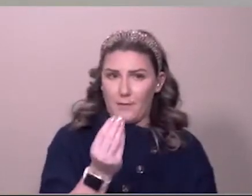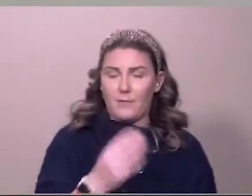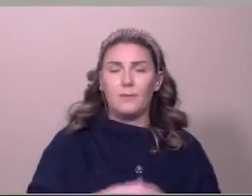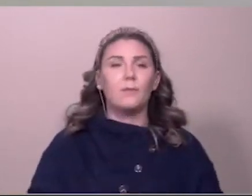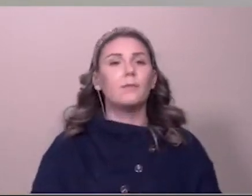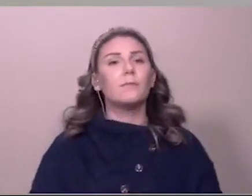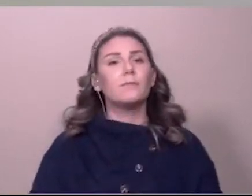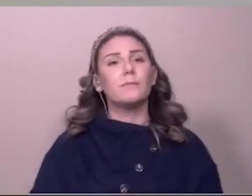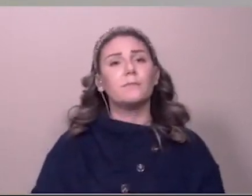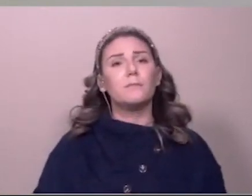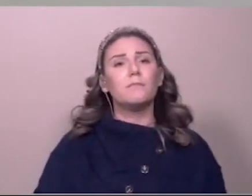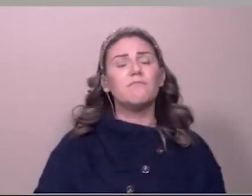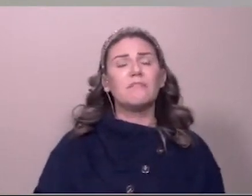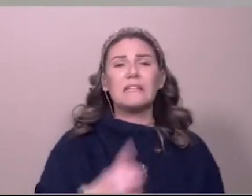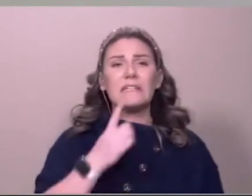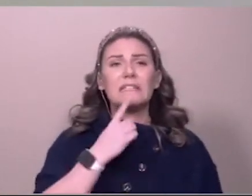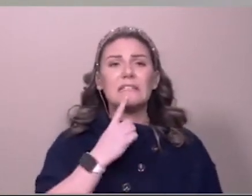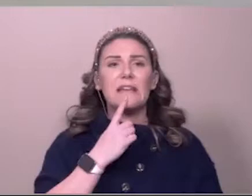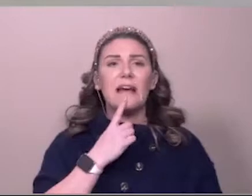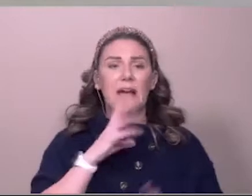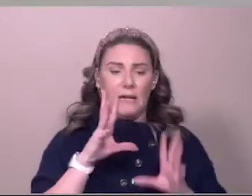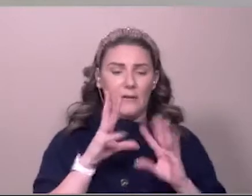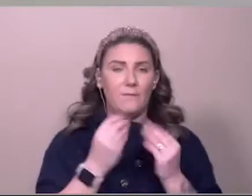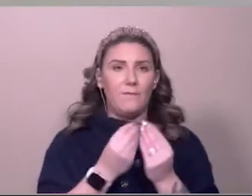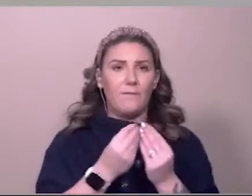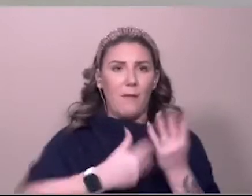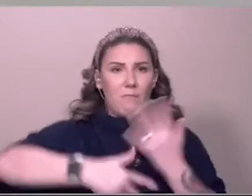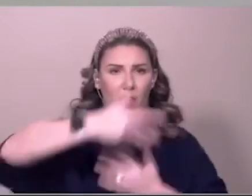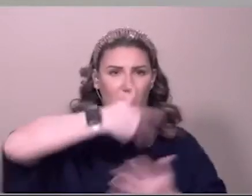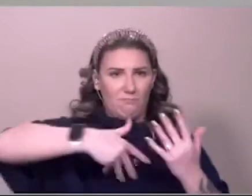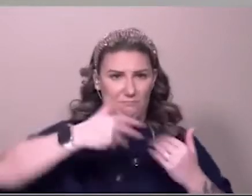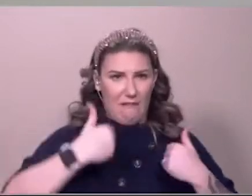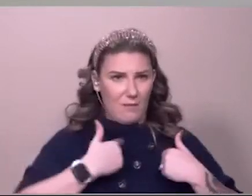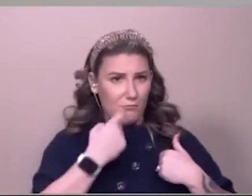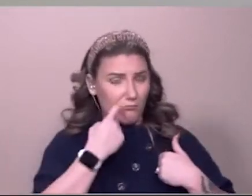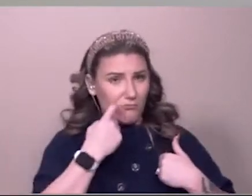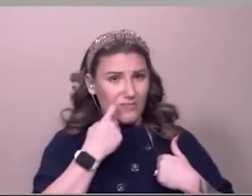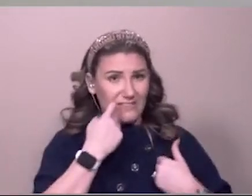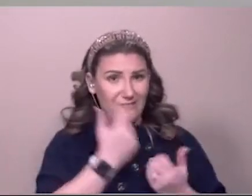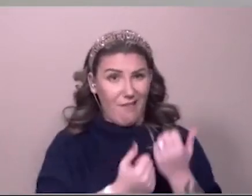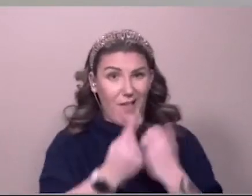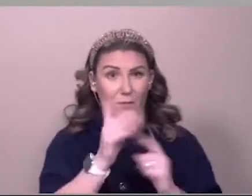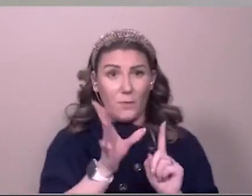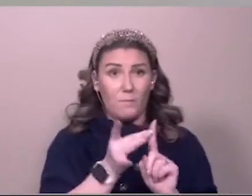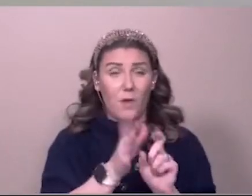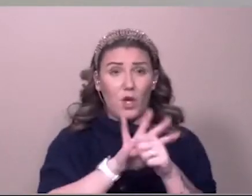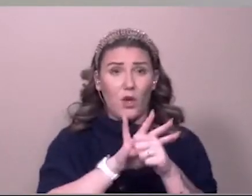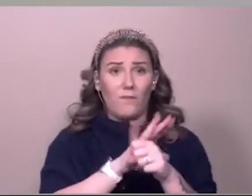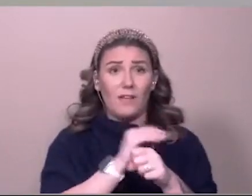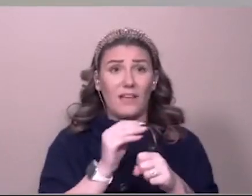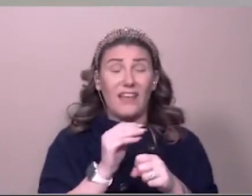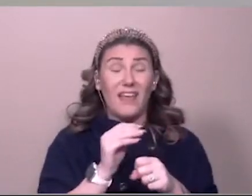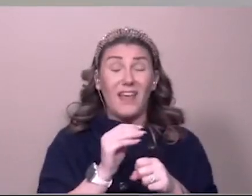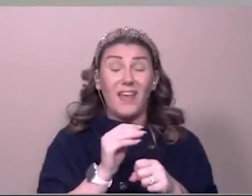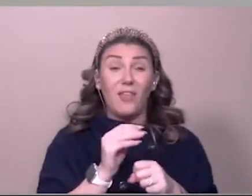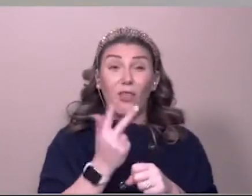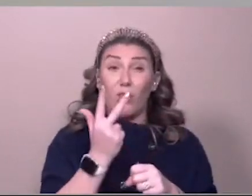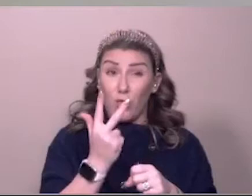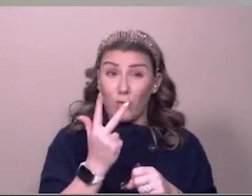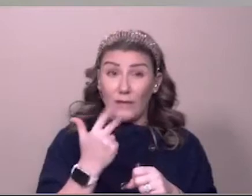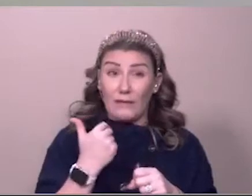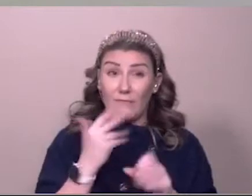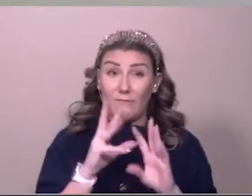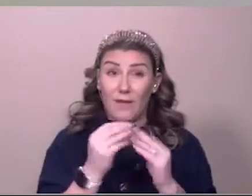that they had had a family gathering and everybody in the family got COVID and they lost 3 family members. And